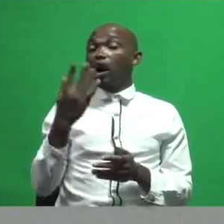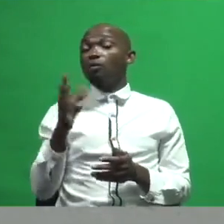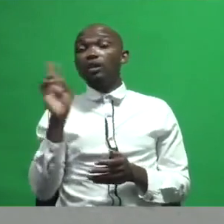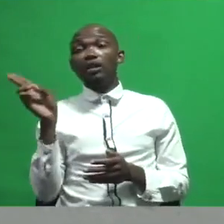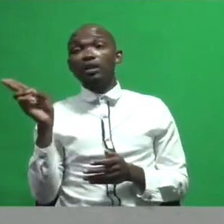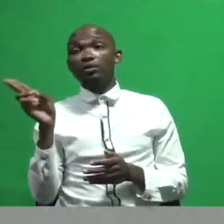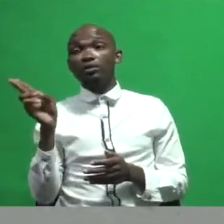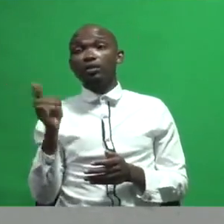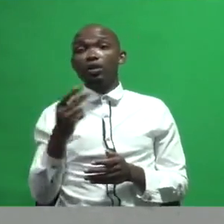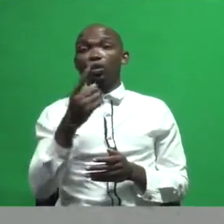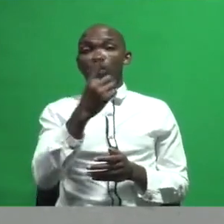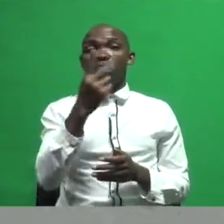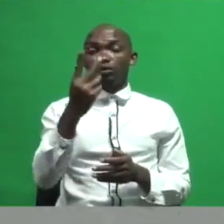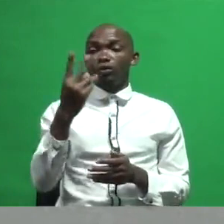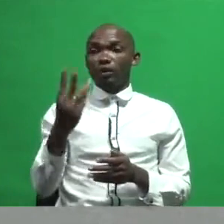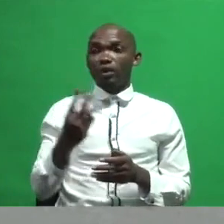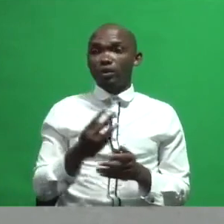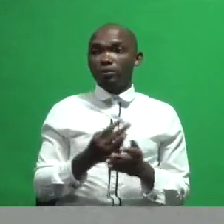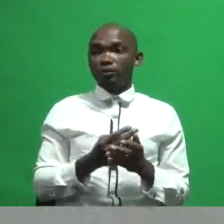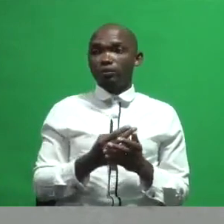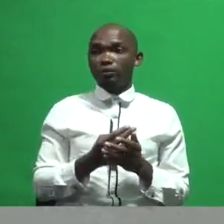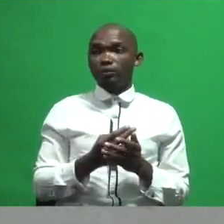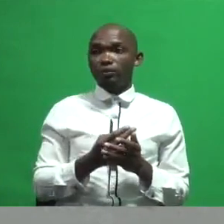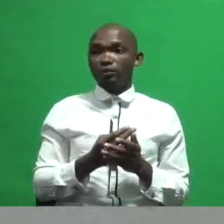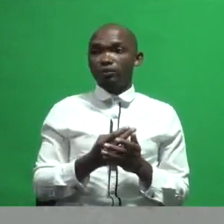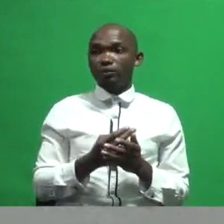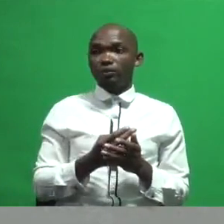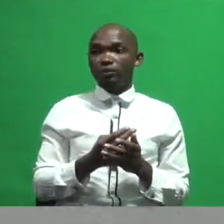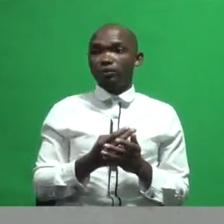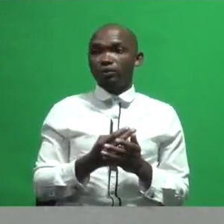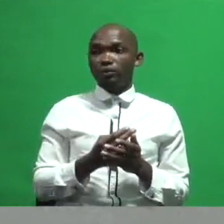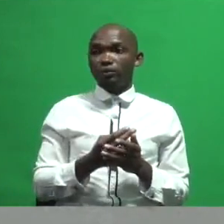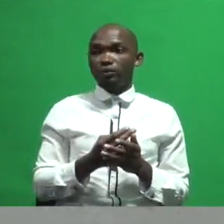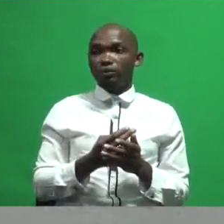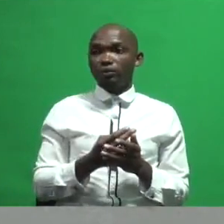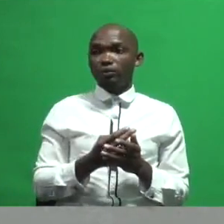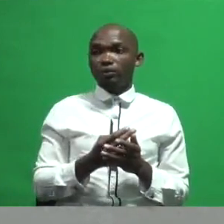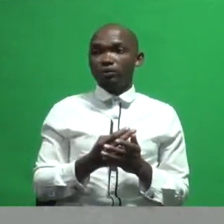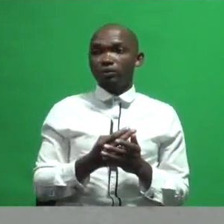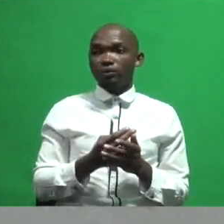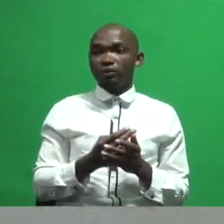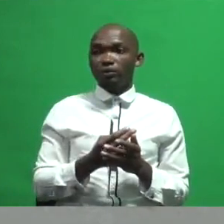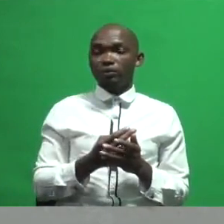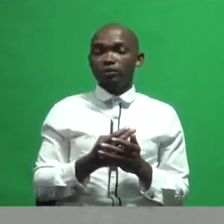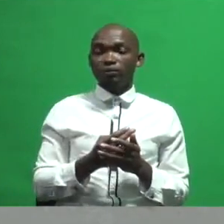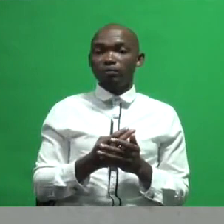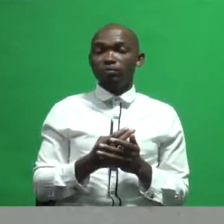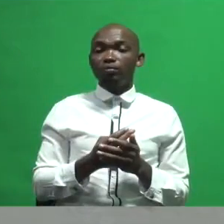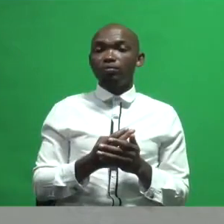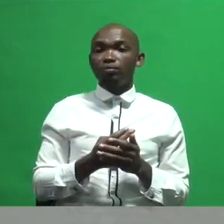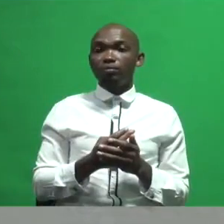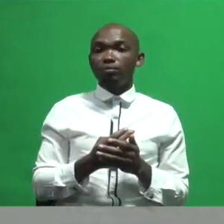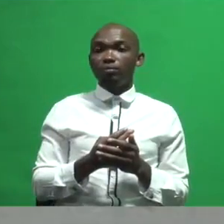the, how many hydrogens? 1, 2, 3. 1, 2, 3. Hydrogens are there.